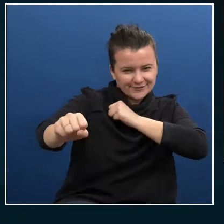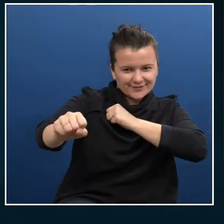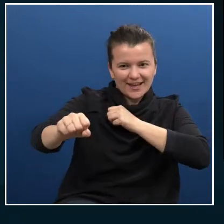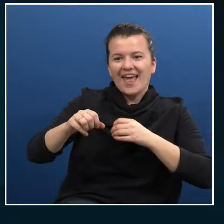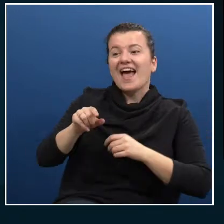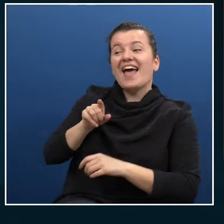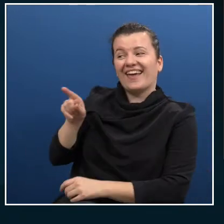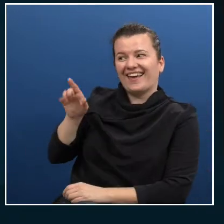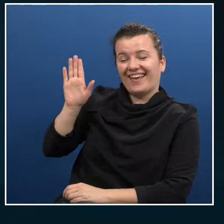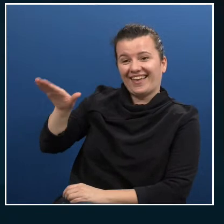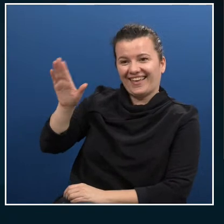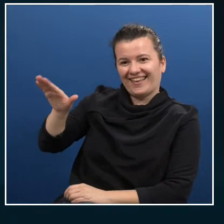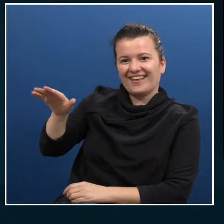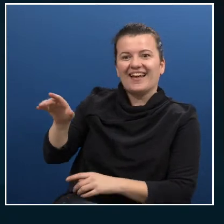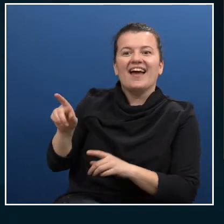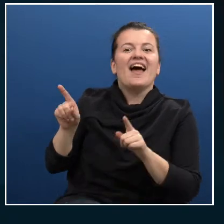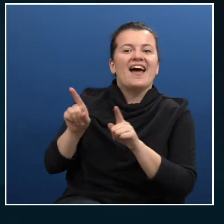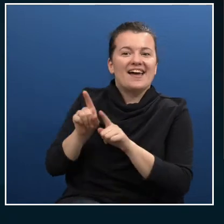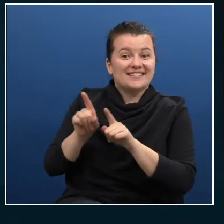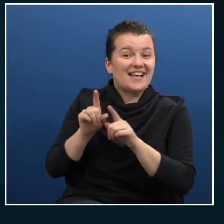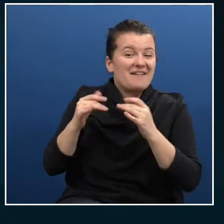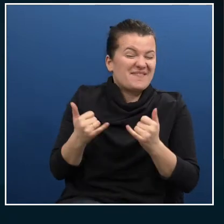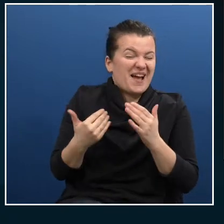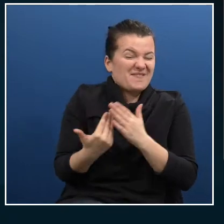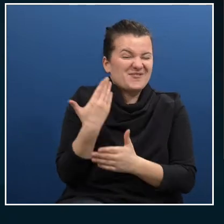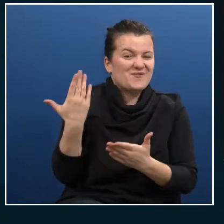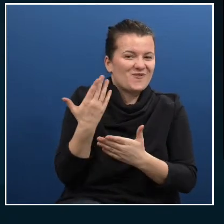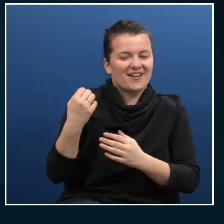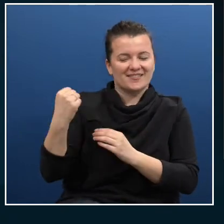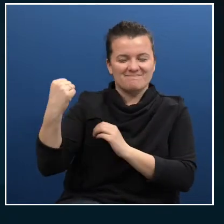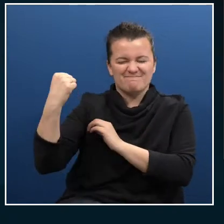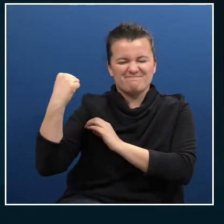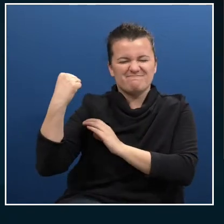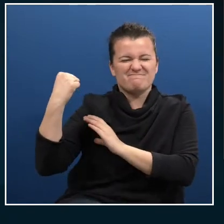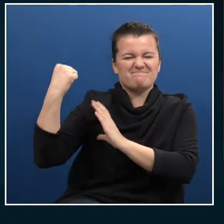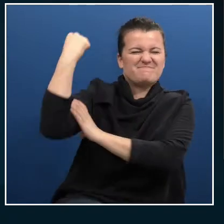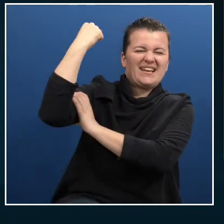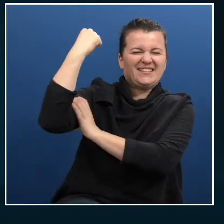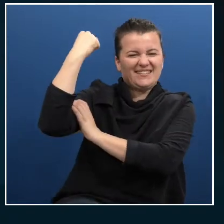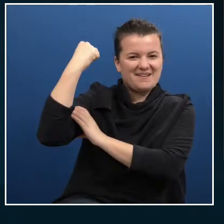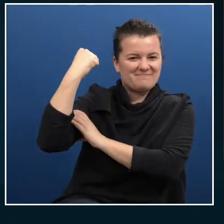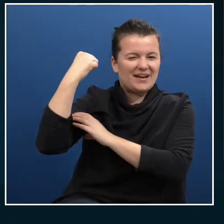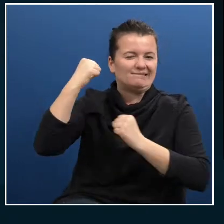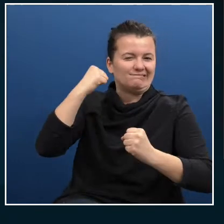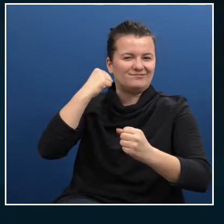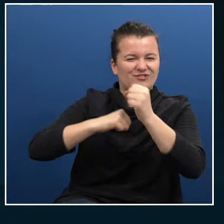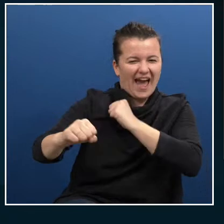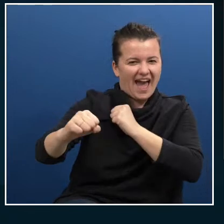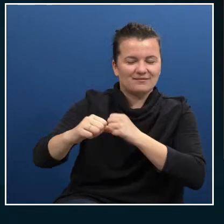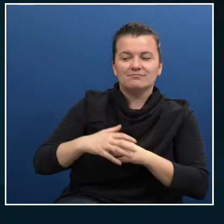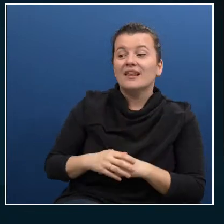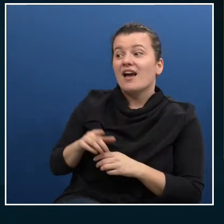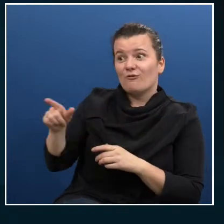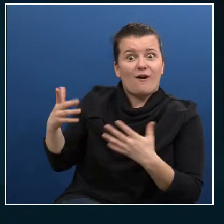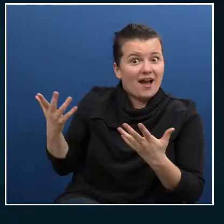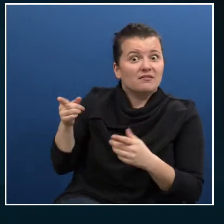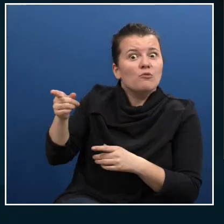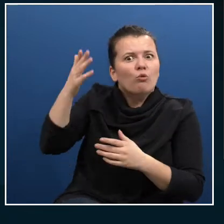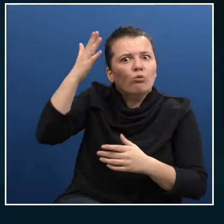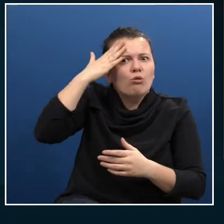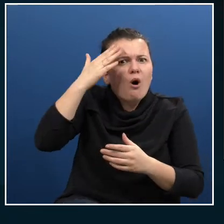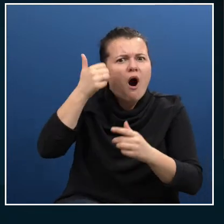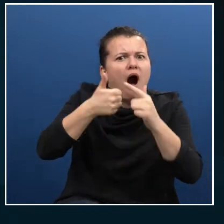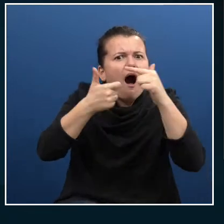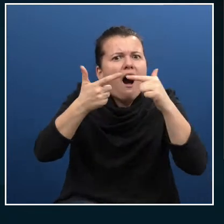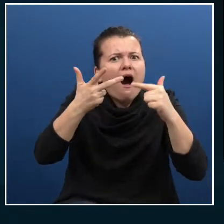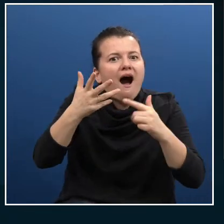he's now also my bicep ninja, because he came up with a great solution. And just as a little